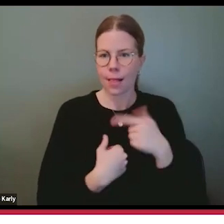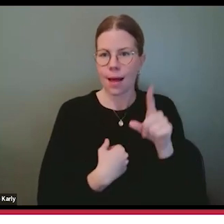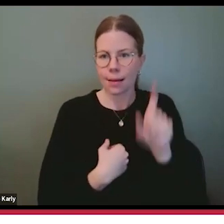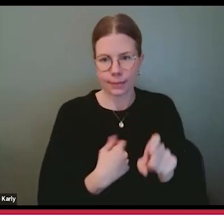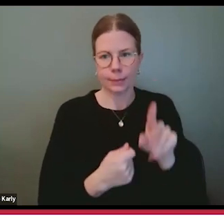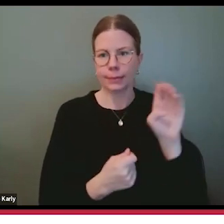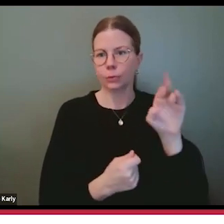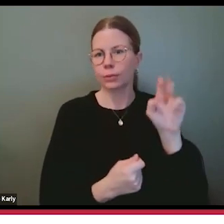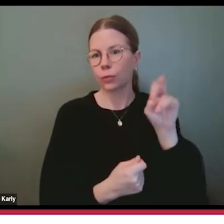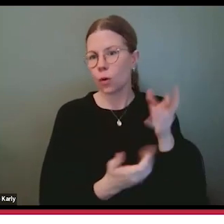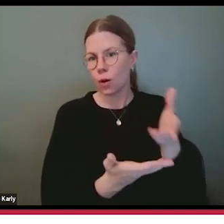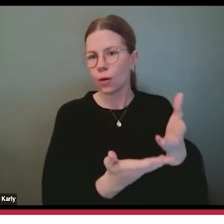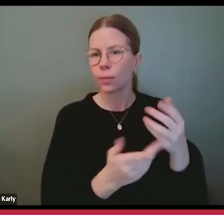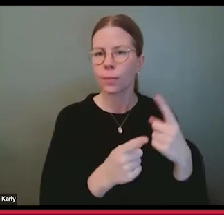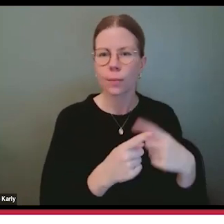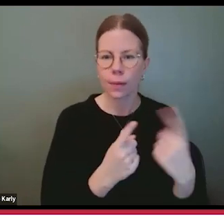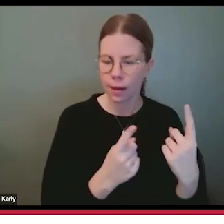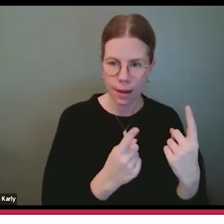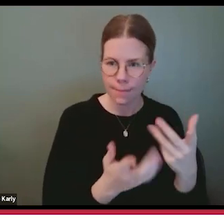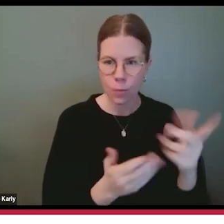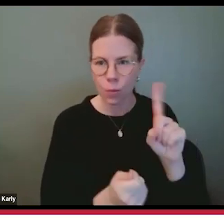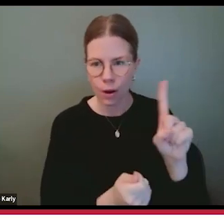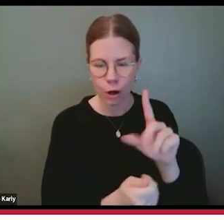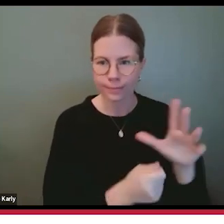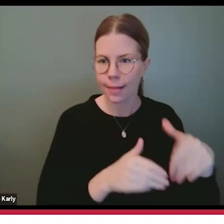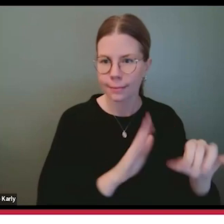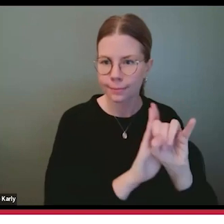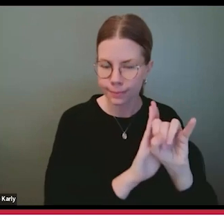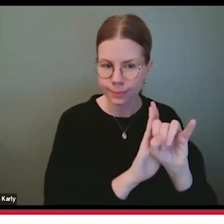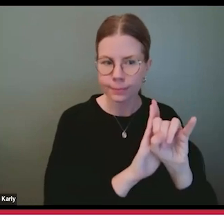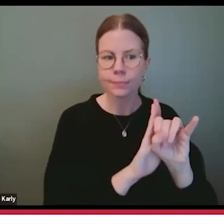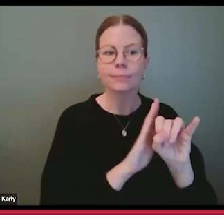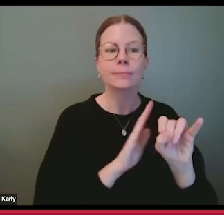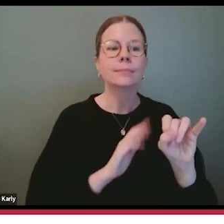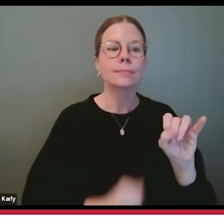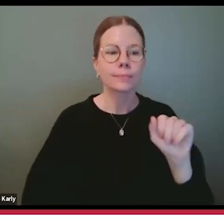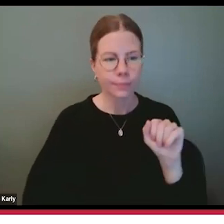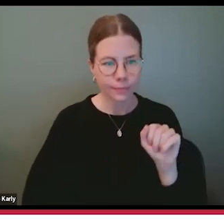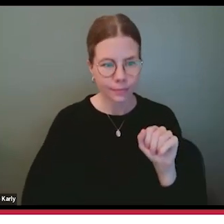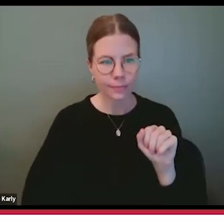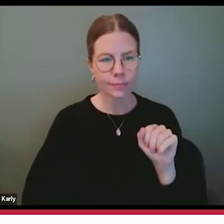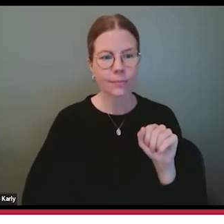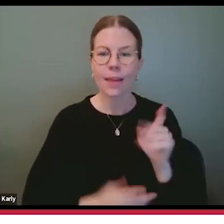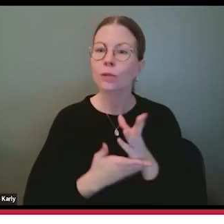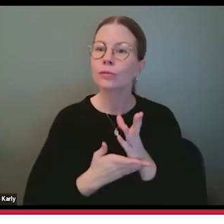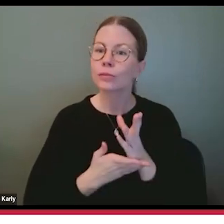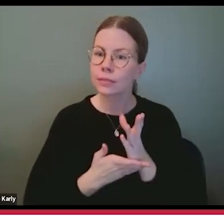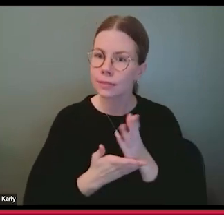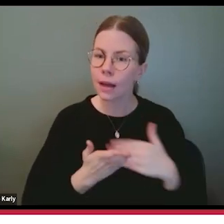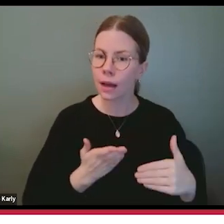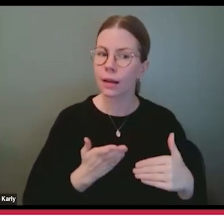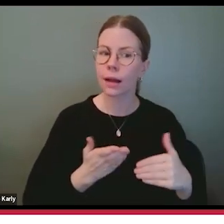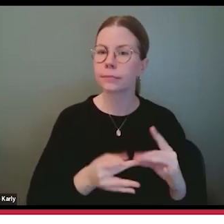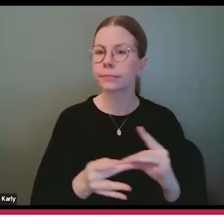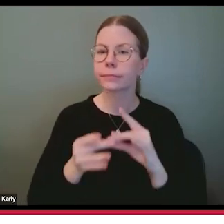suggestions of undocumented human circulation. So there's studies where individuals who had not been known to have an Ebola